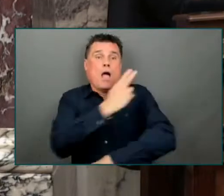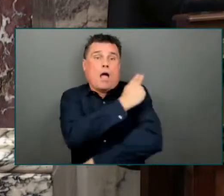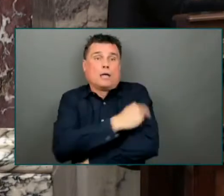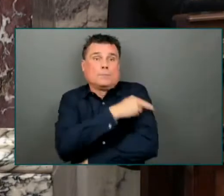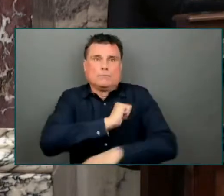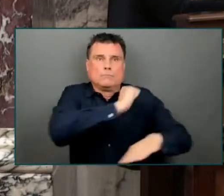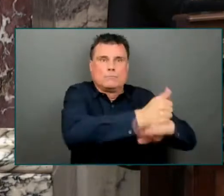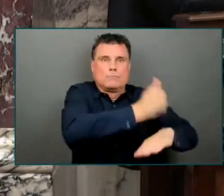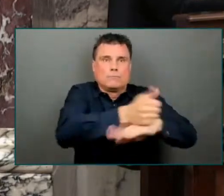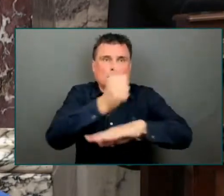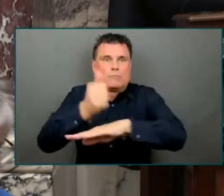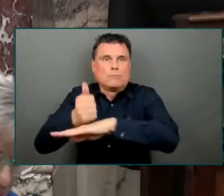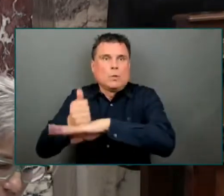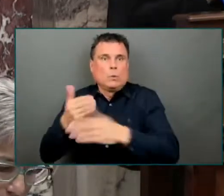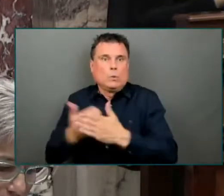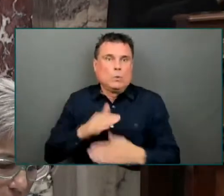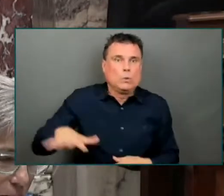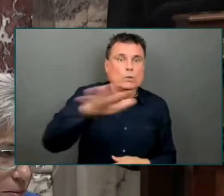centre.